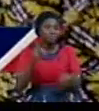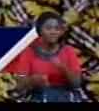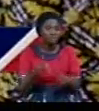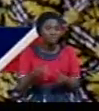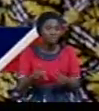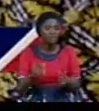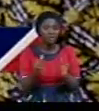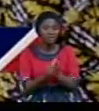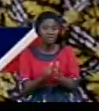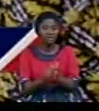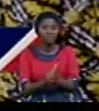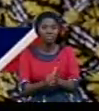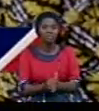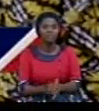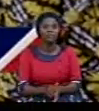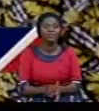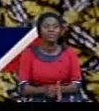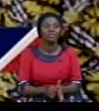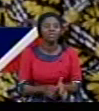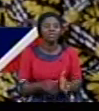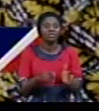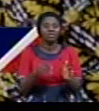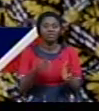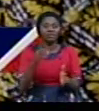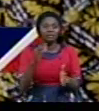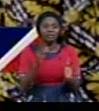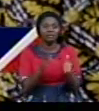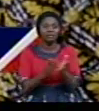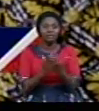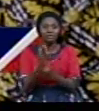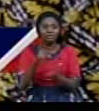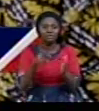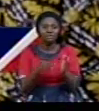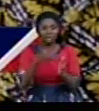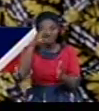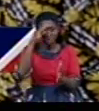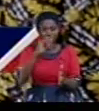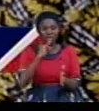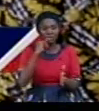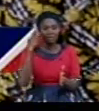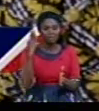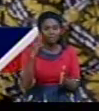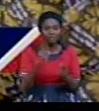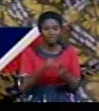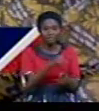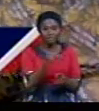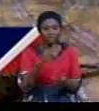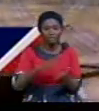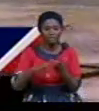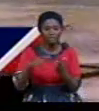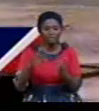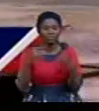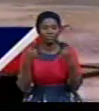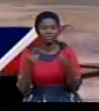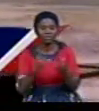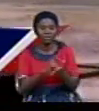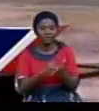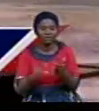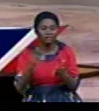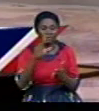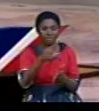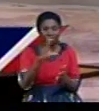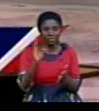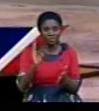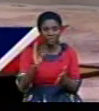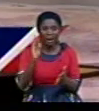unto you the Forgiveness of sins for starting nine it says by him all that